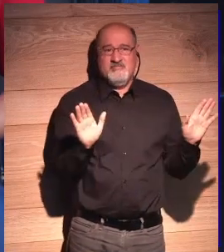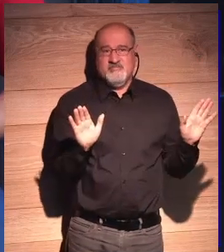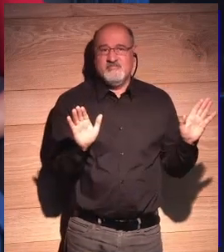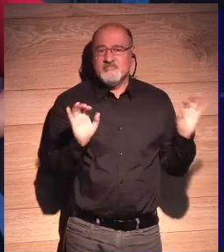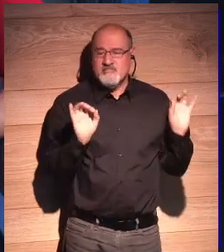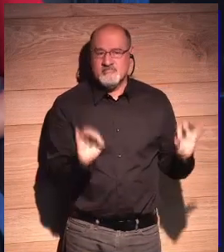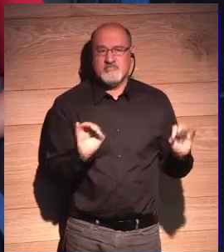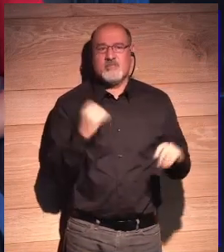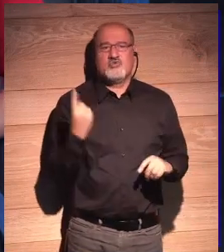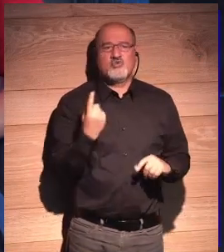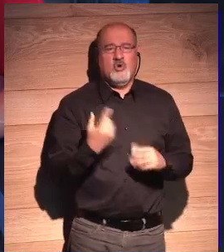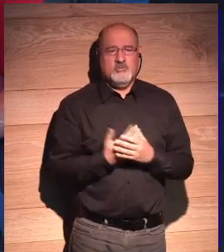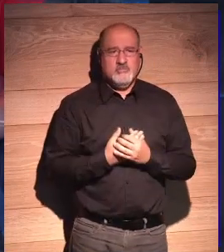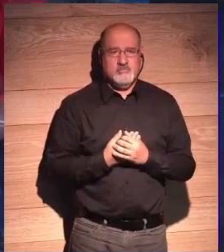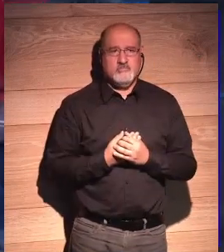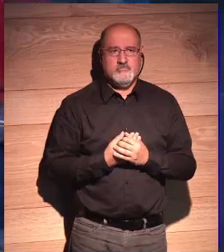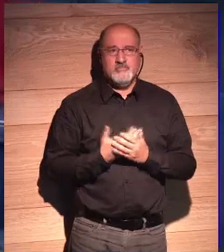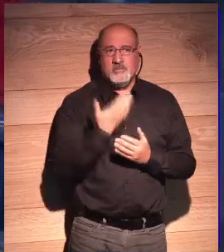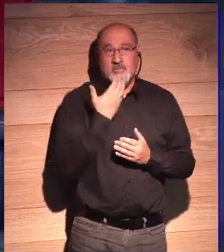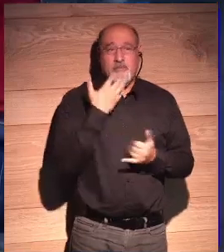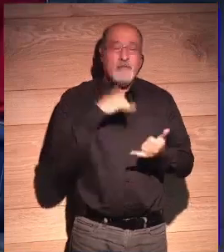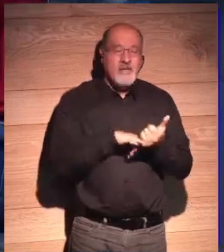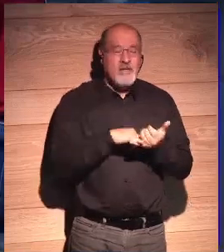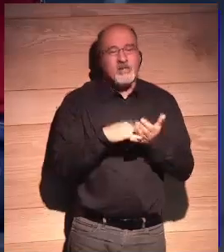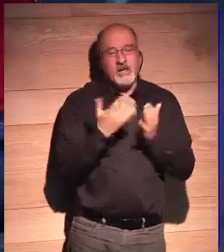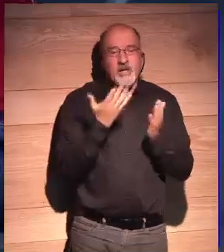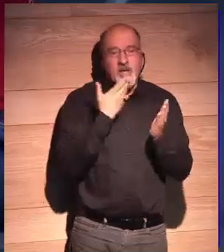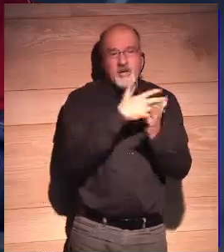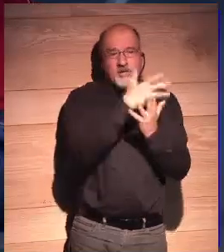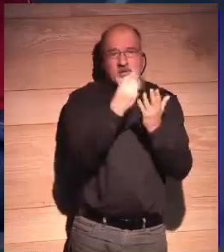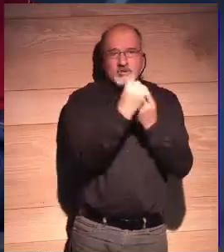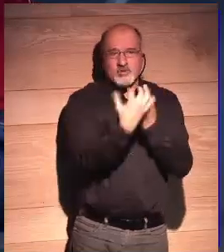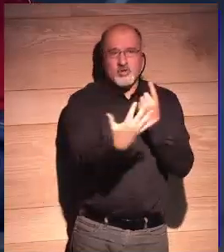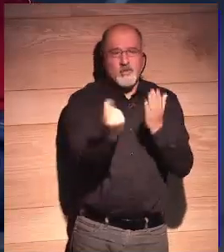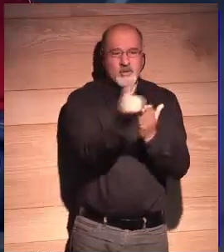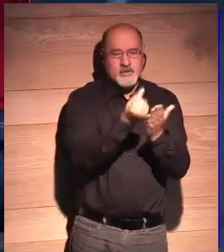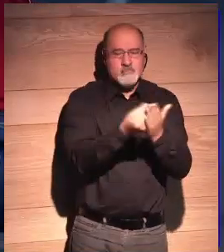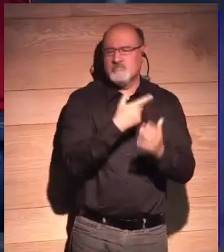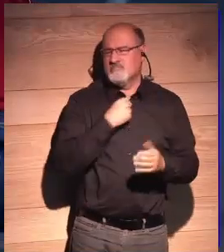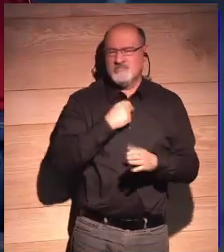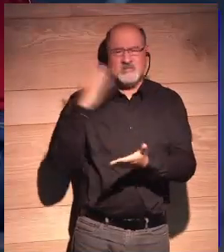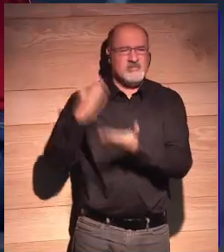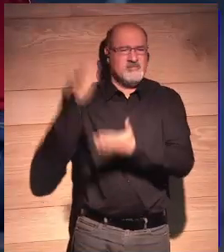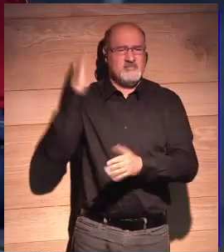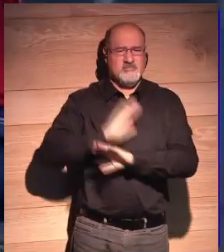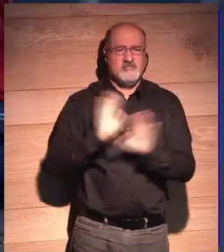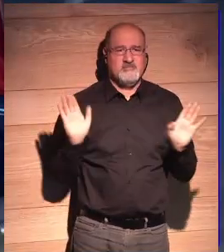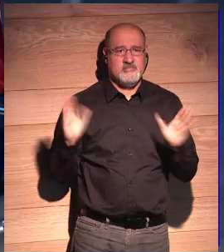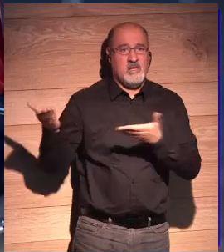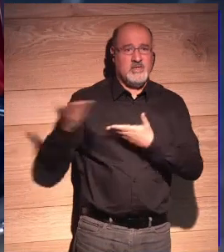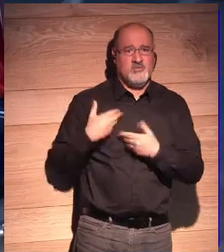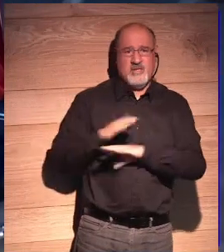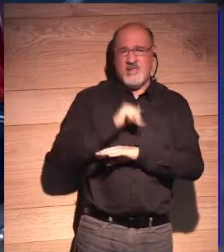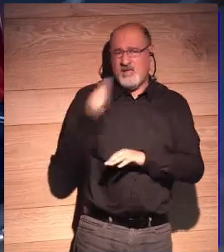of something, and it drove me insane. And I think I like blacked over it because I mean, that's sort of the